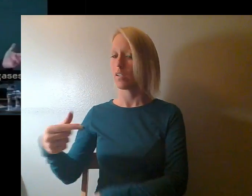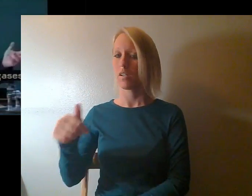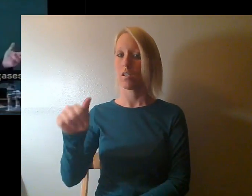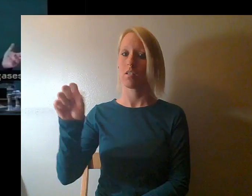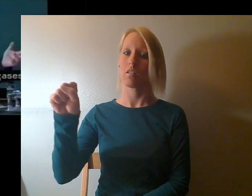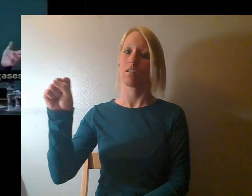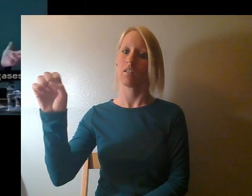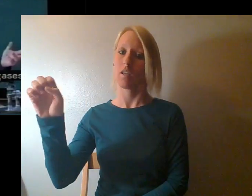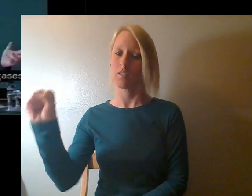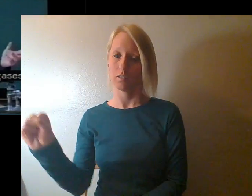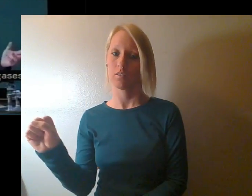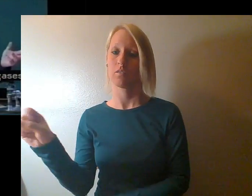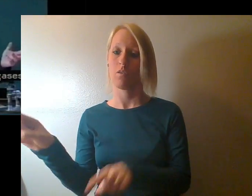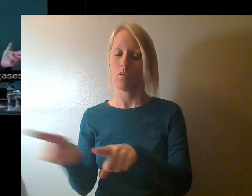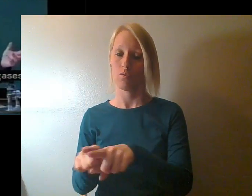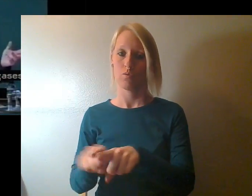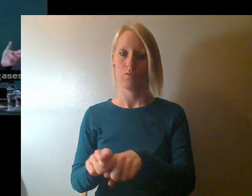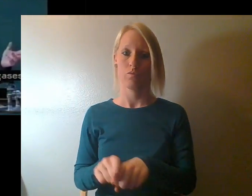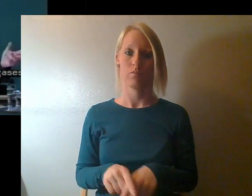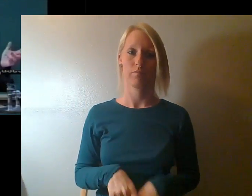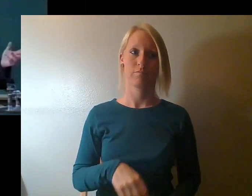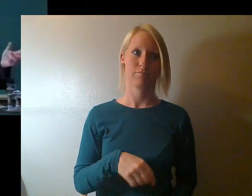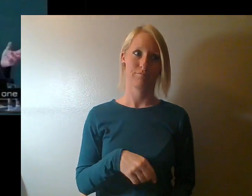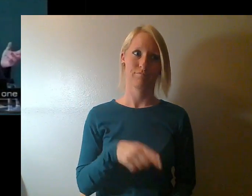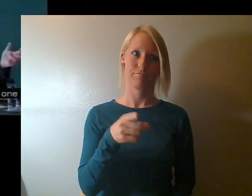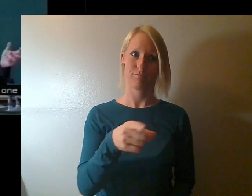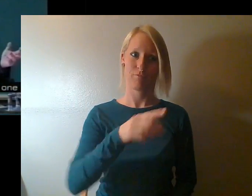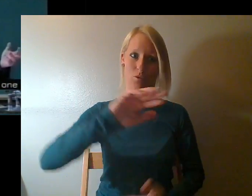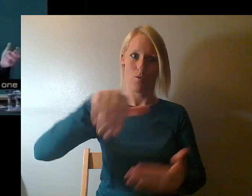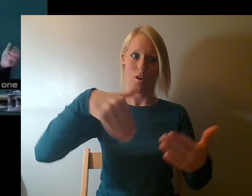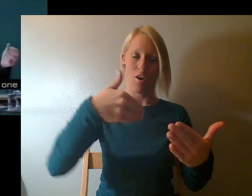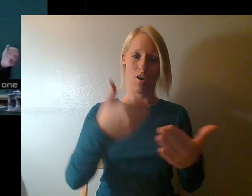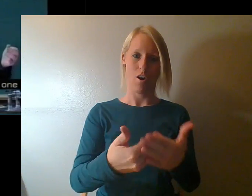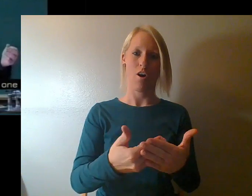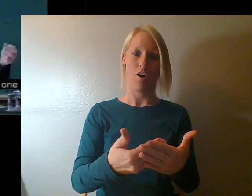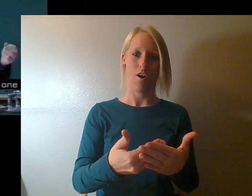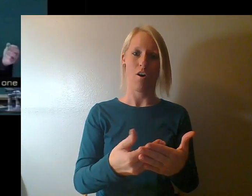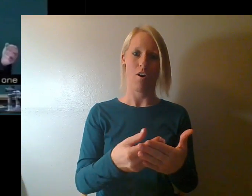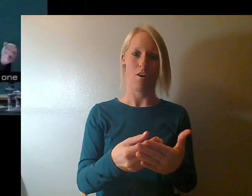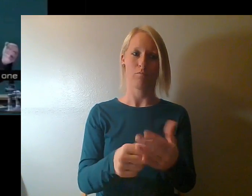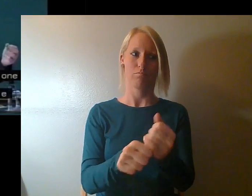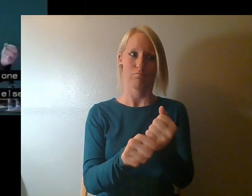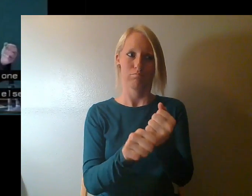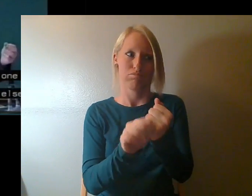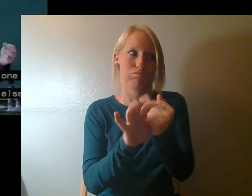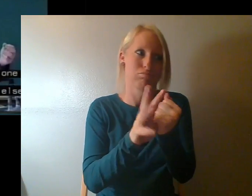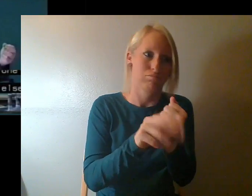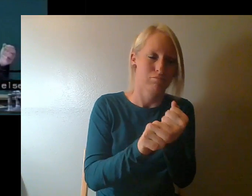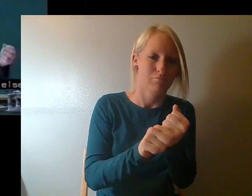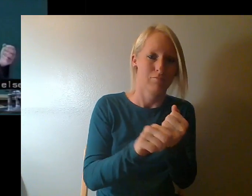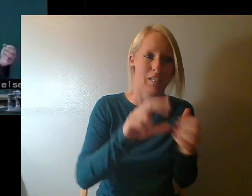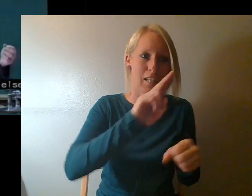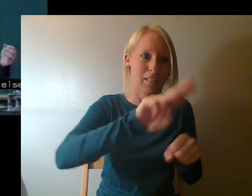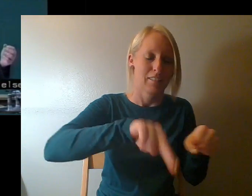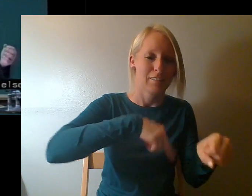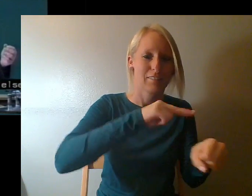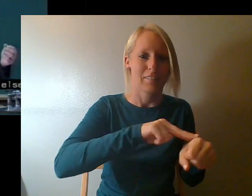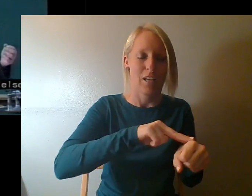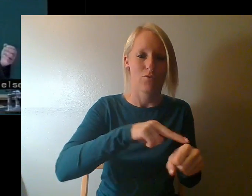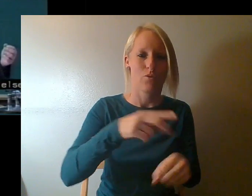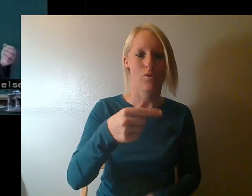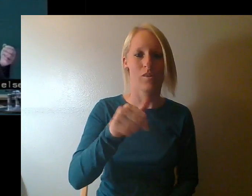produce natural gas, right? You've all had it happen at one time or another. You all know when somebody else has produced natural